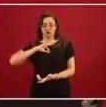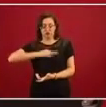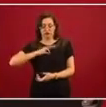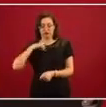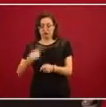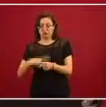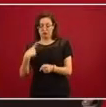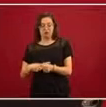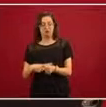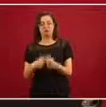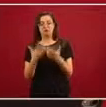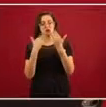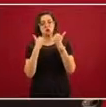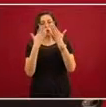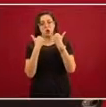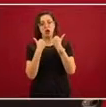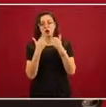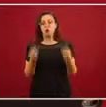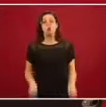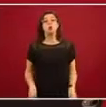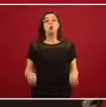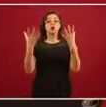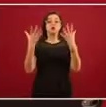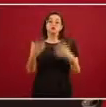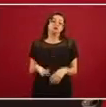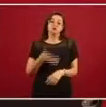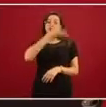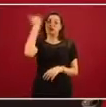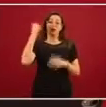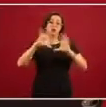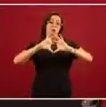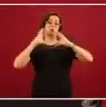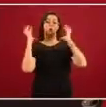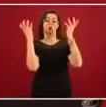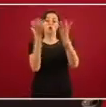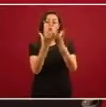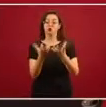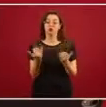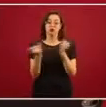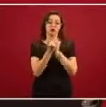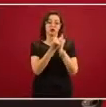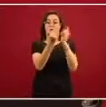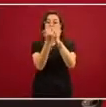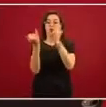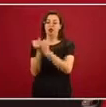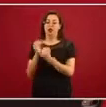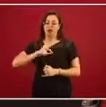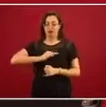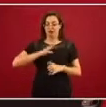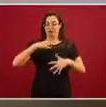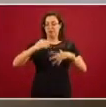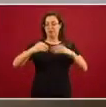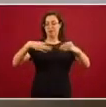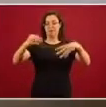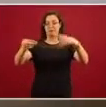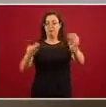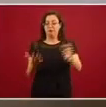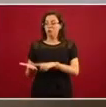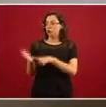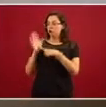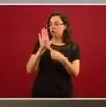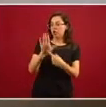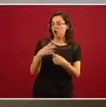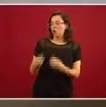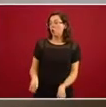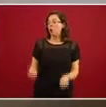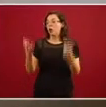in this case, we're talking about a patient that is infected, but that does not present the disease. Now, how many